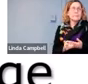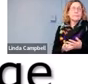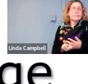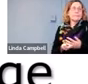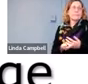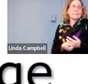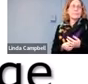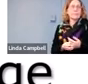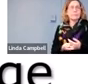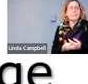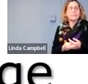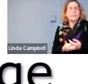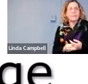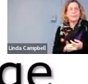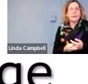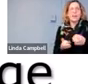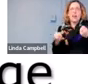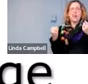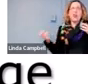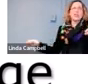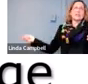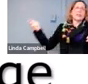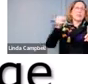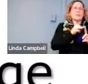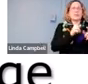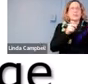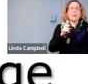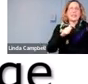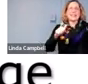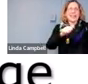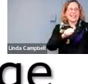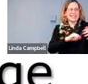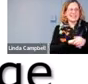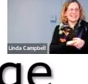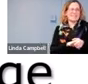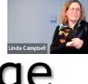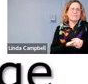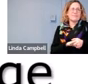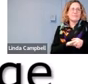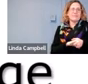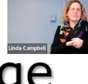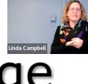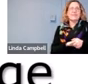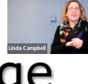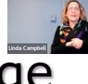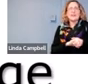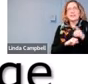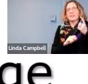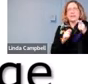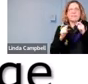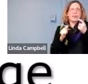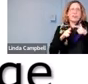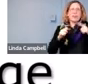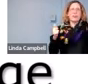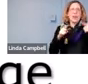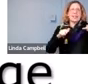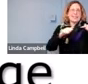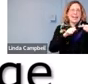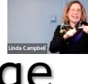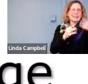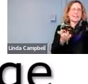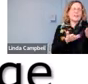All right, so what do we know about invasive species? A lot of it always comes back to the Great Lakes.